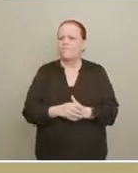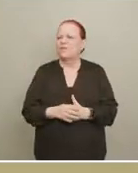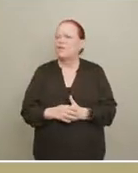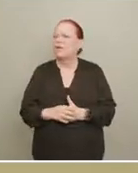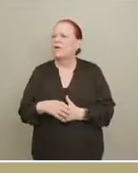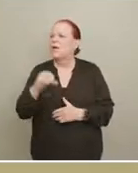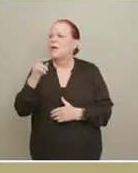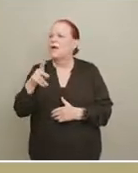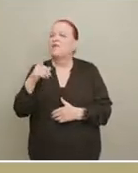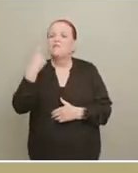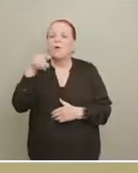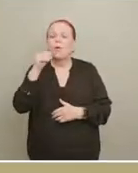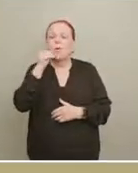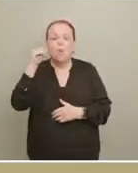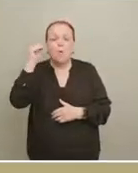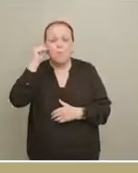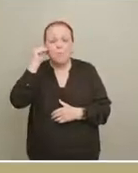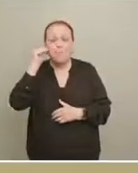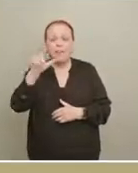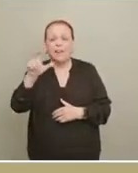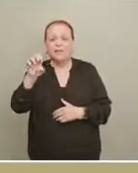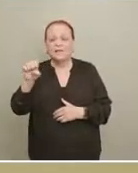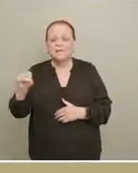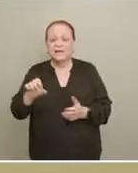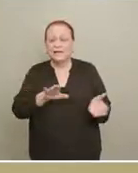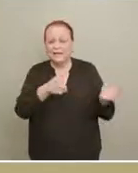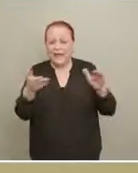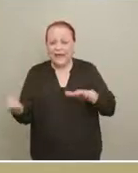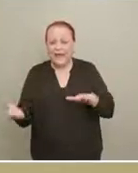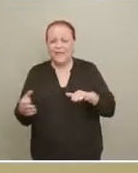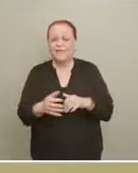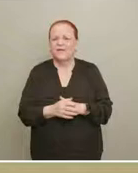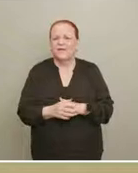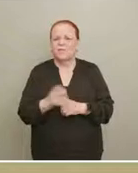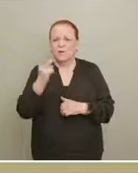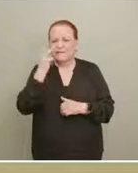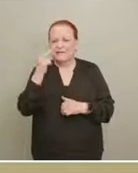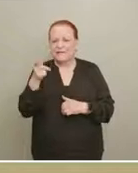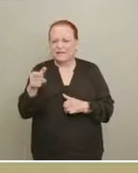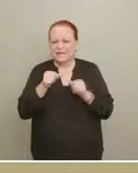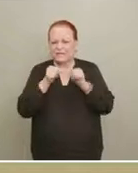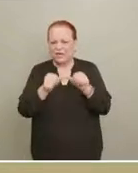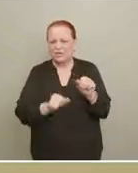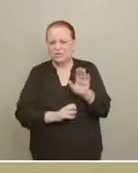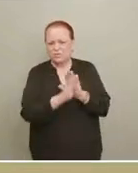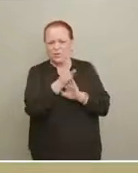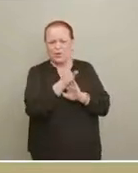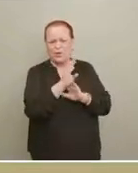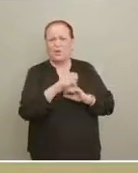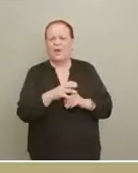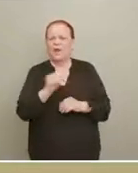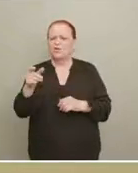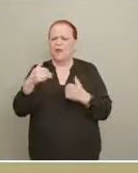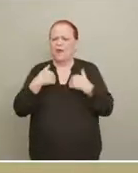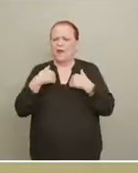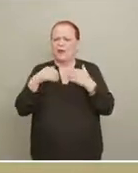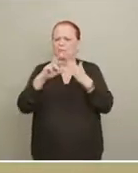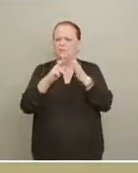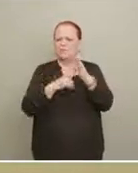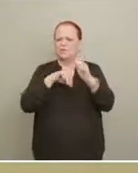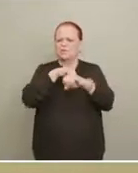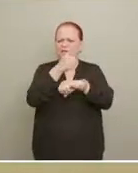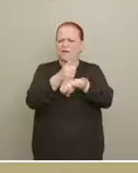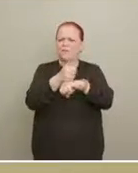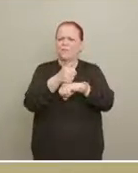Okay, so on homeless deaths, and we've seen them continue to soar year to year. There was an initiative announced a few weeks ago to examine